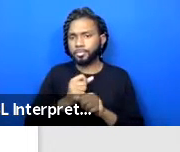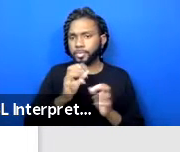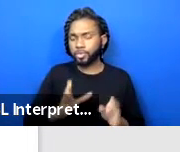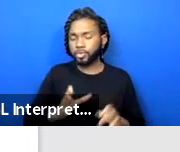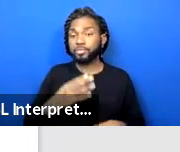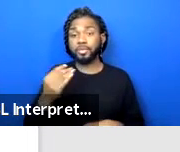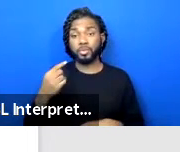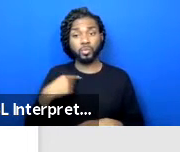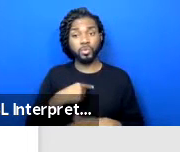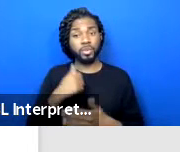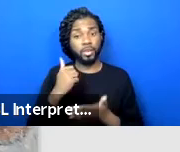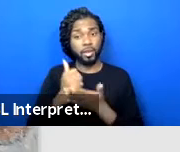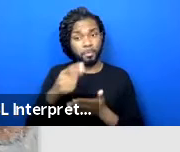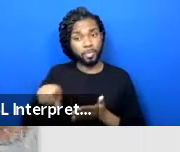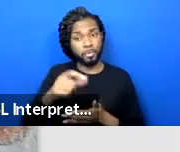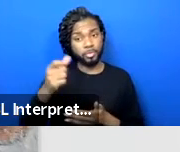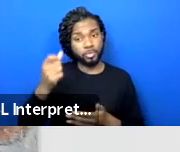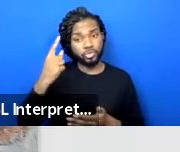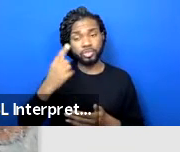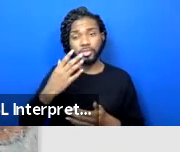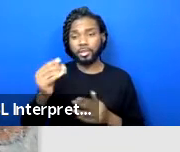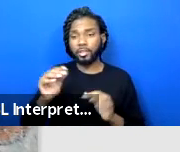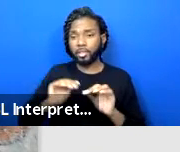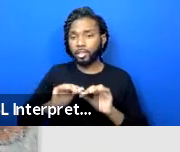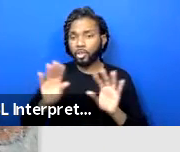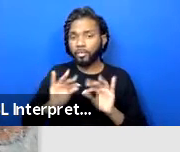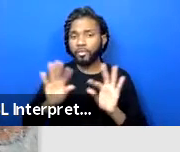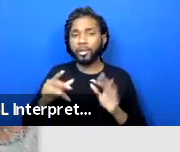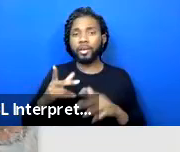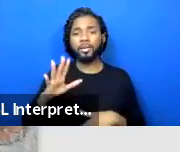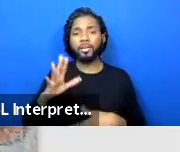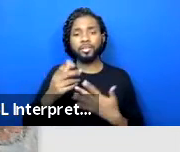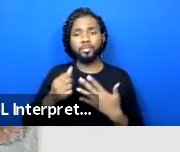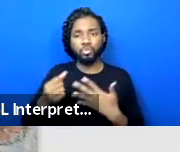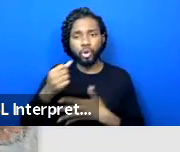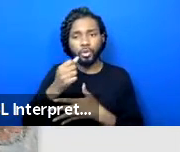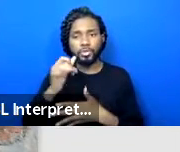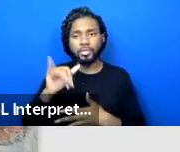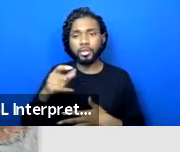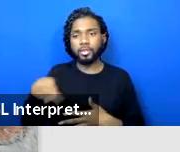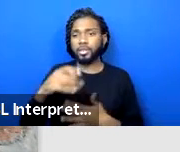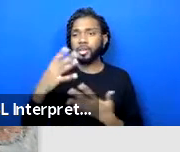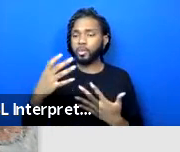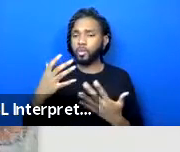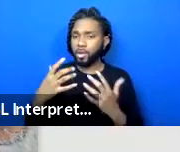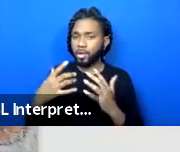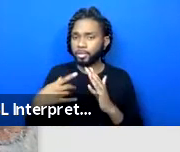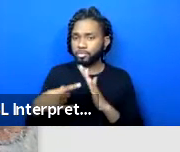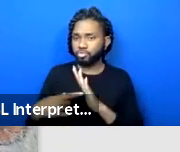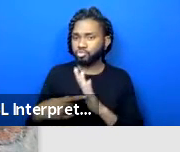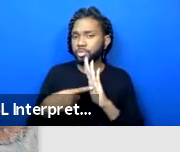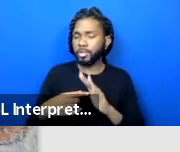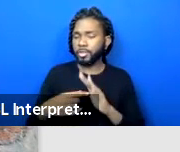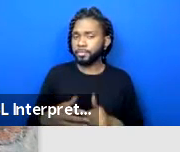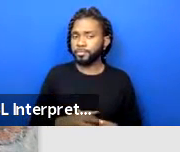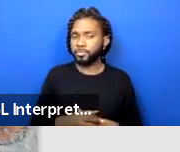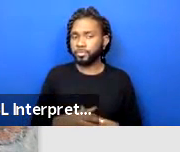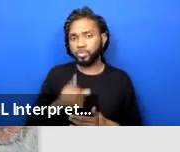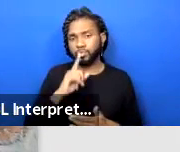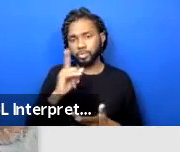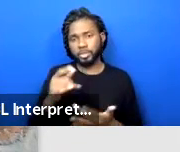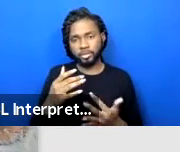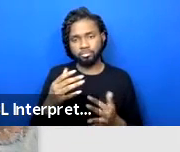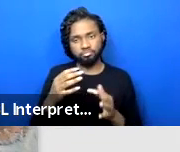them understand and clarify the priorities that they want to present. So we help, it's a very